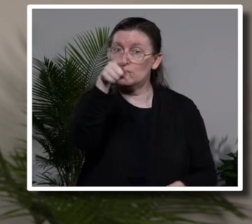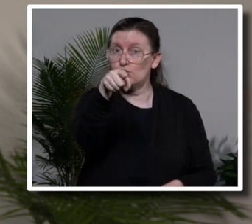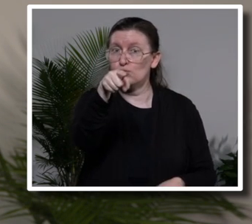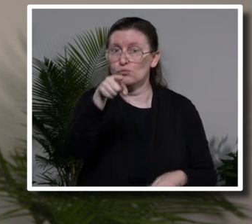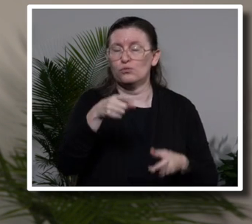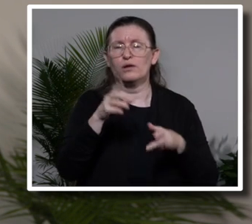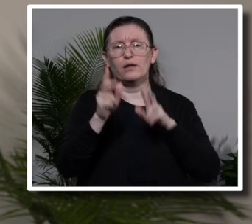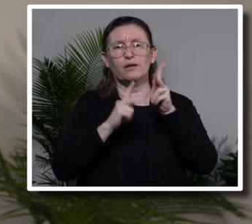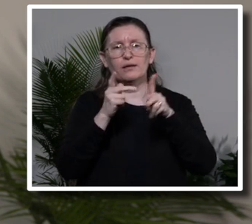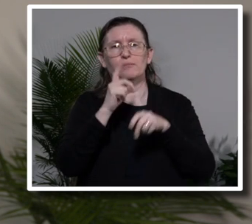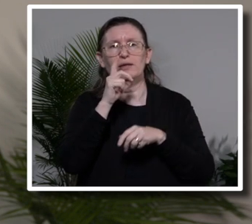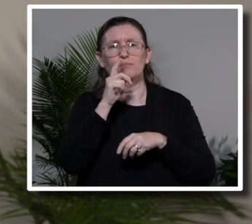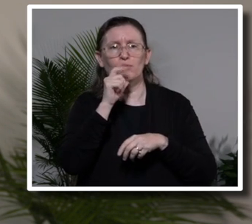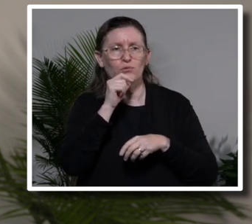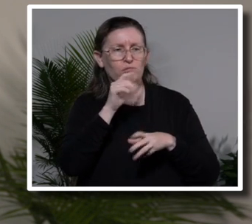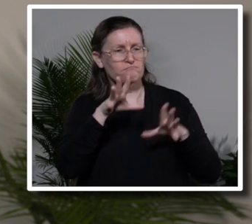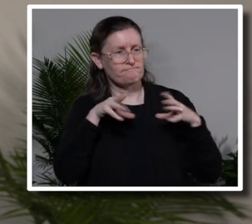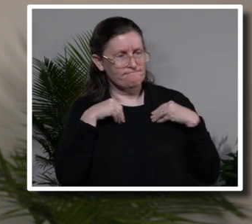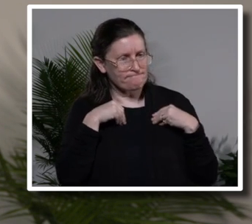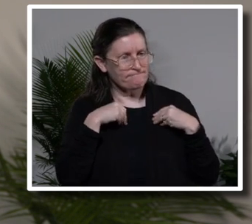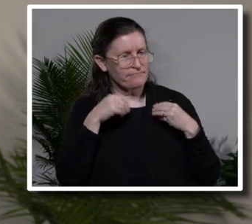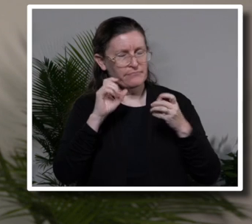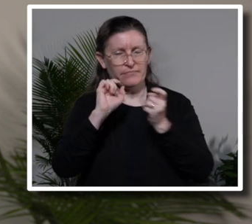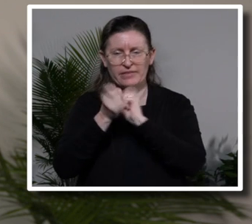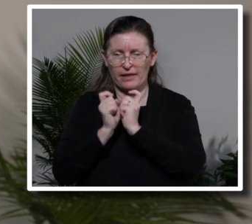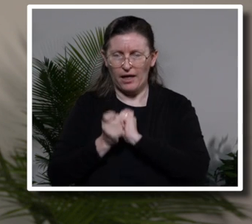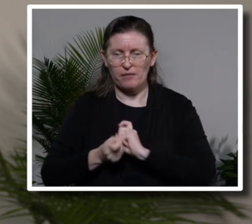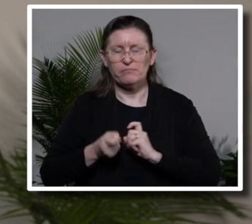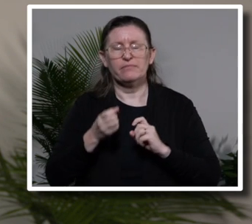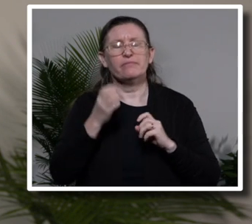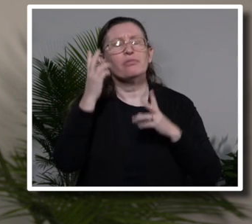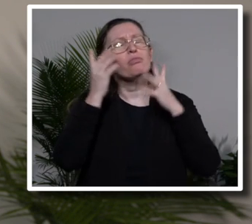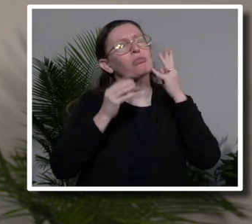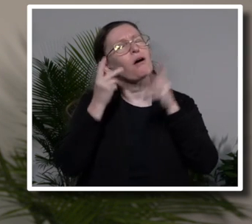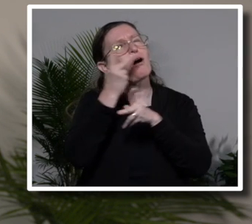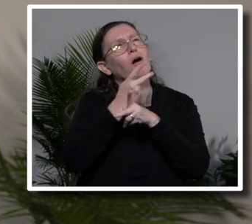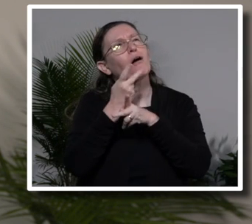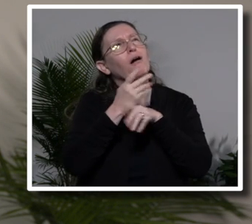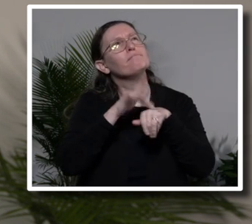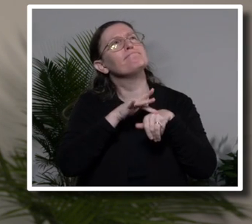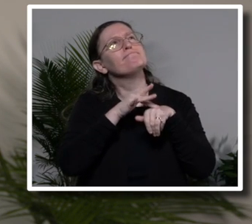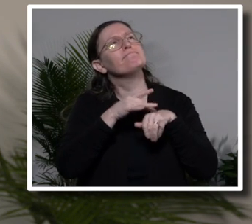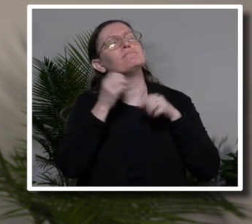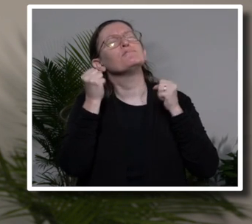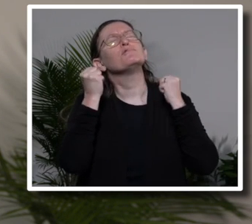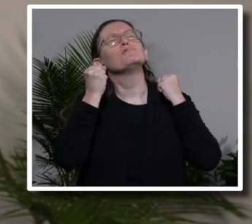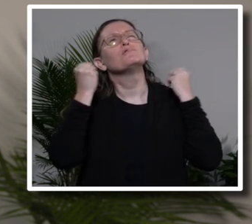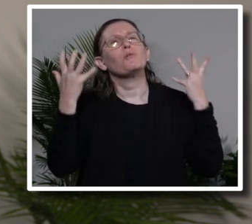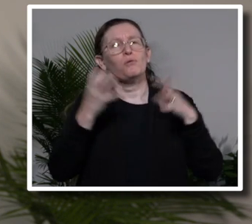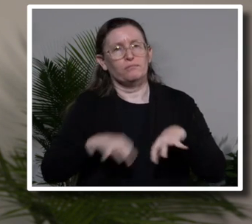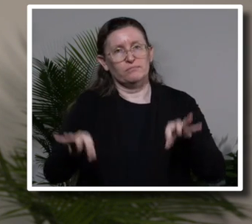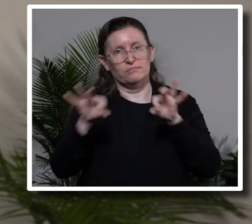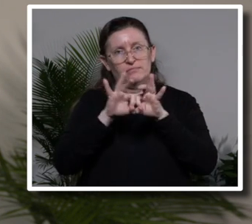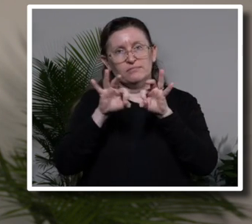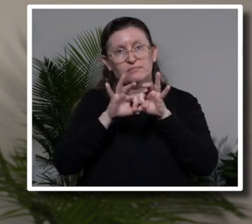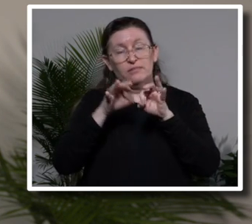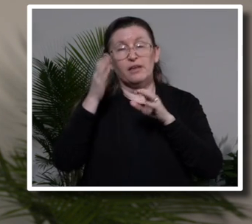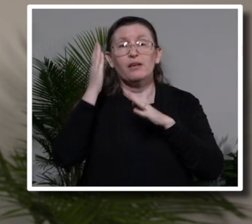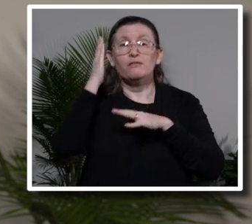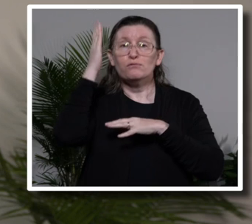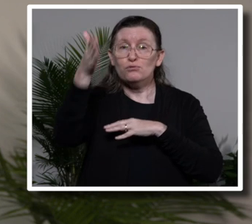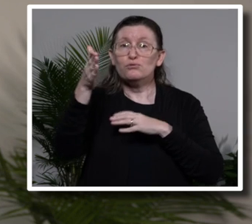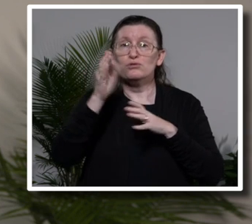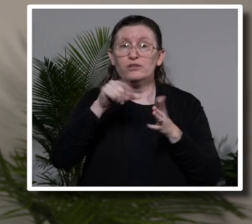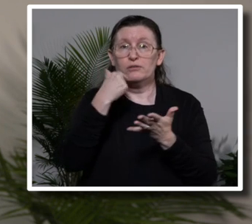are accepting, adaptive, thoughtful, and so very important. Remember, future generations will count on you